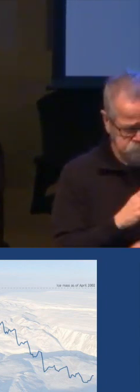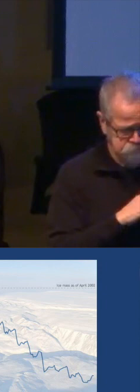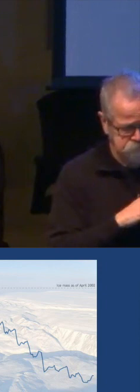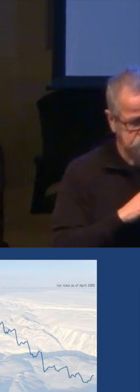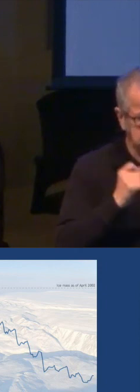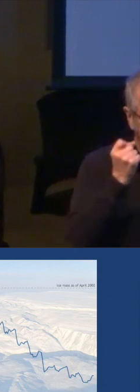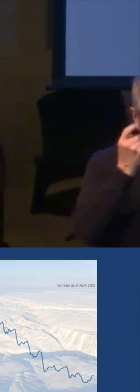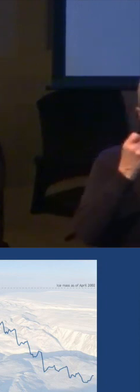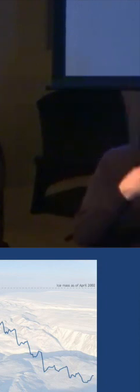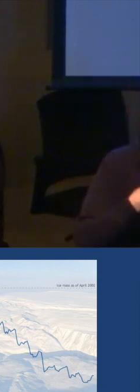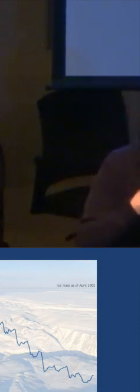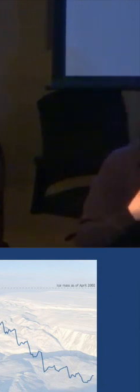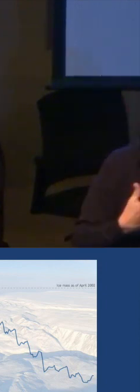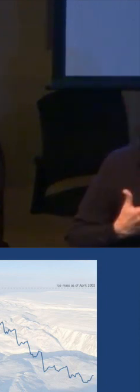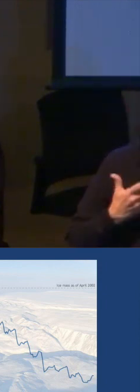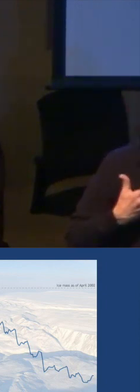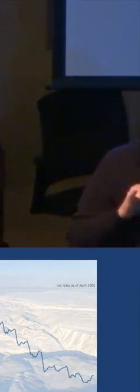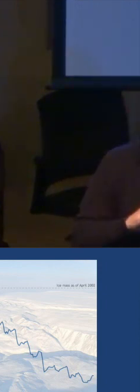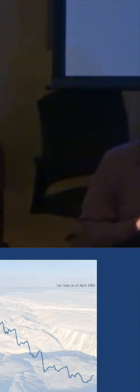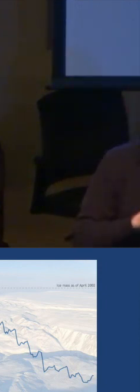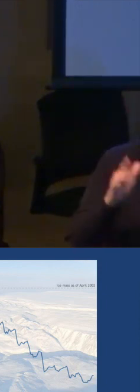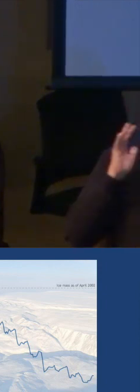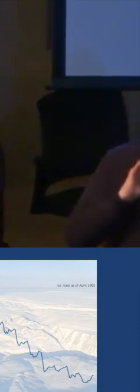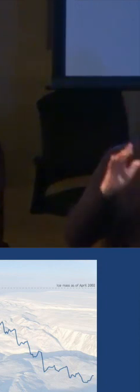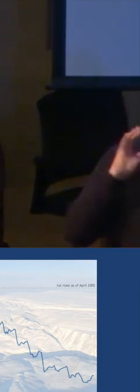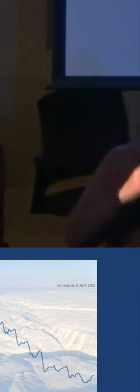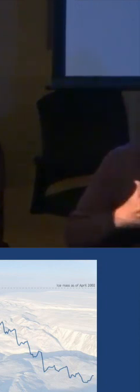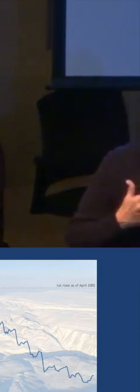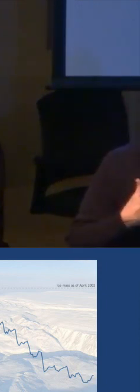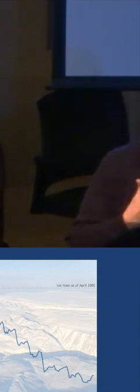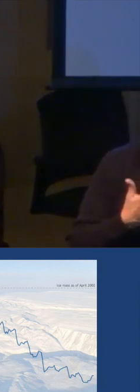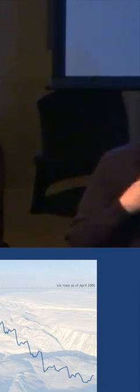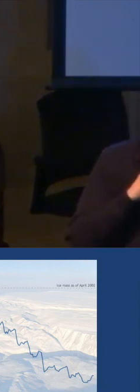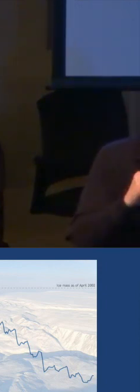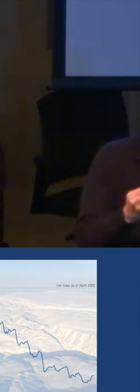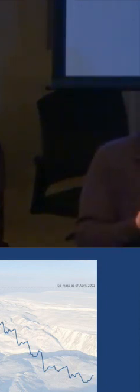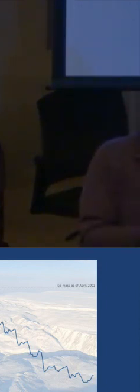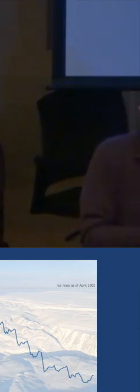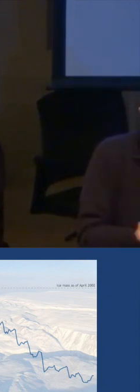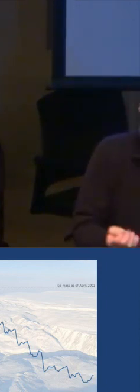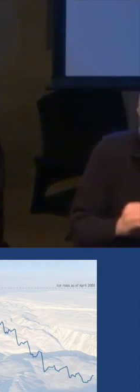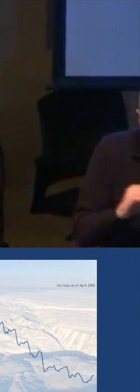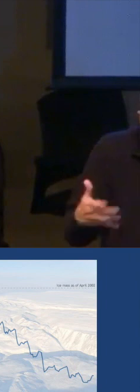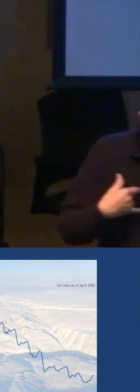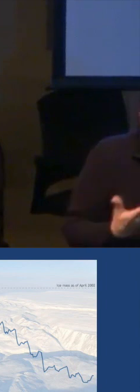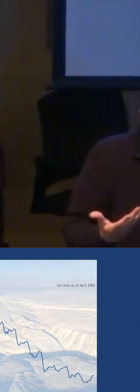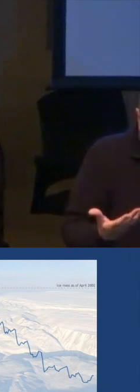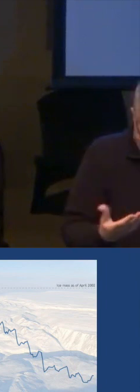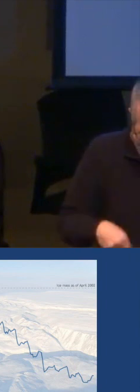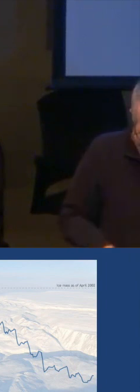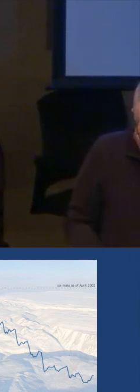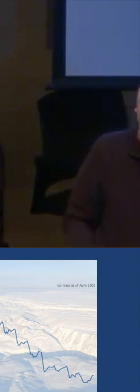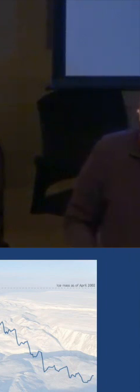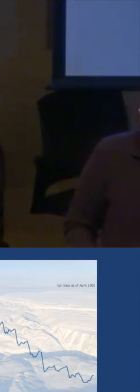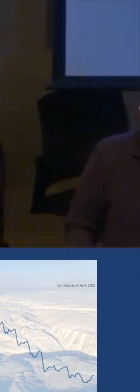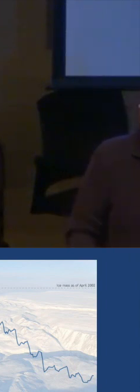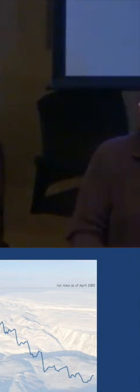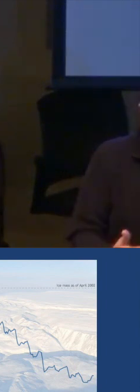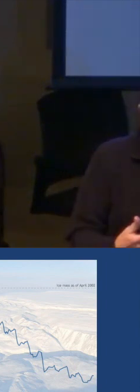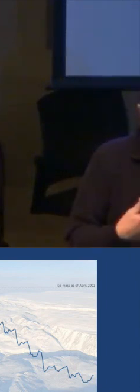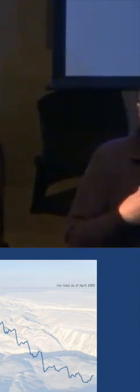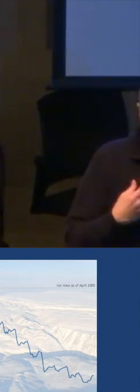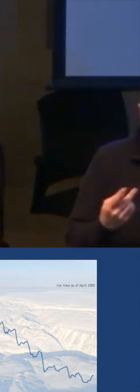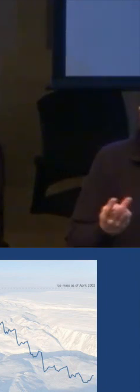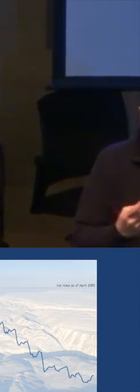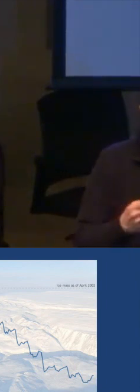toolbox. And so they showed me what the glacier environment where they were working looked like. And I did